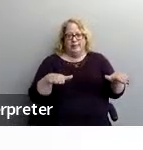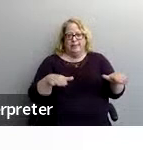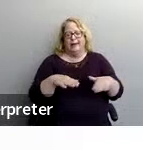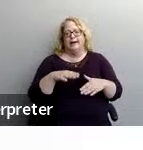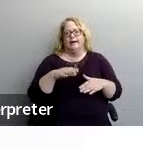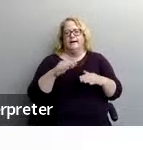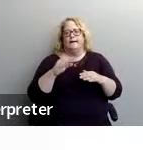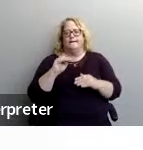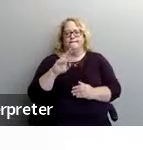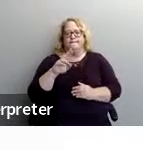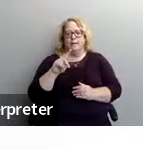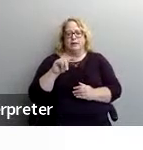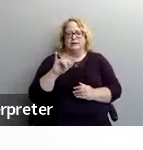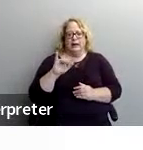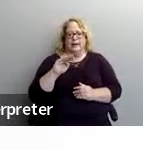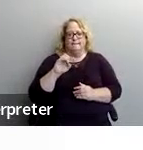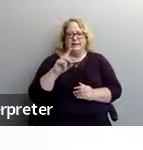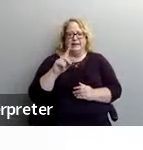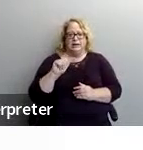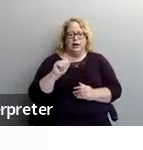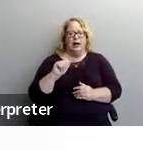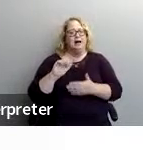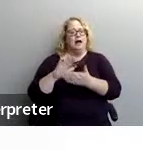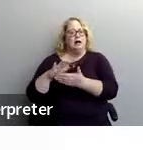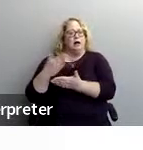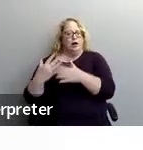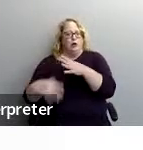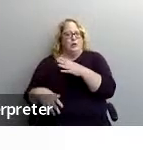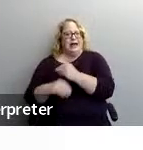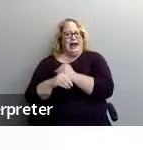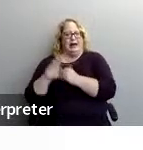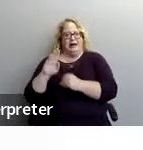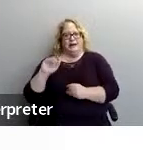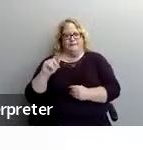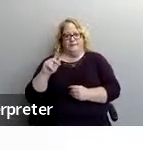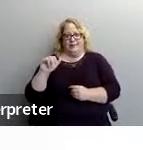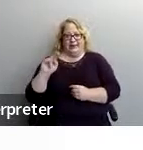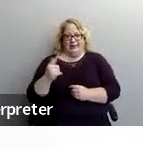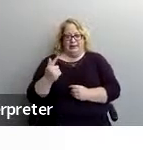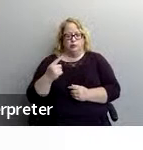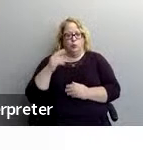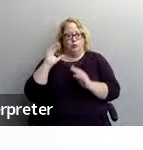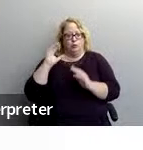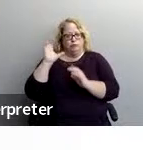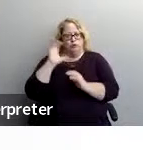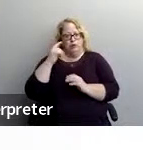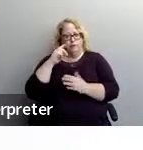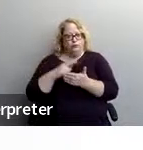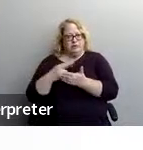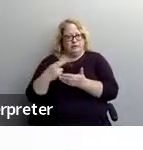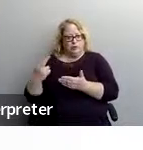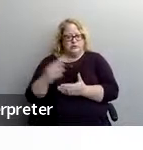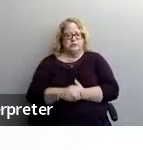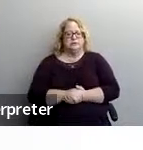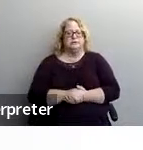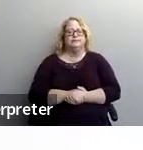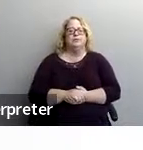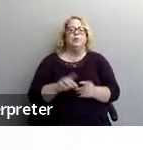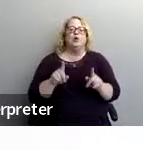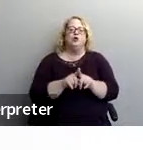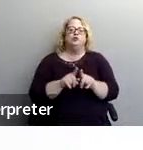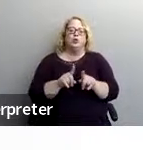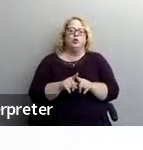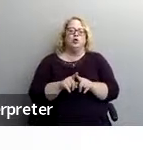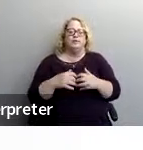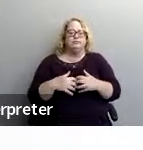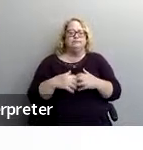We added a unit for baking, and so we're looking for some resources for baking. We also are going to be